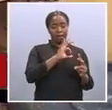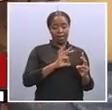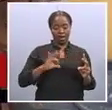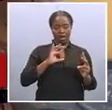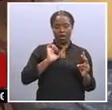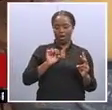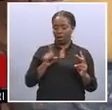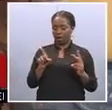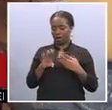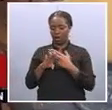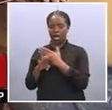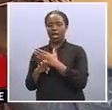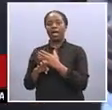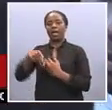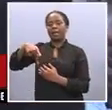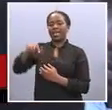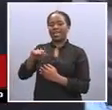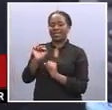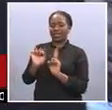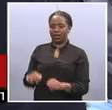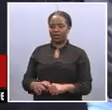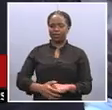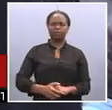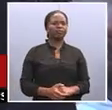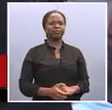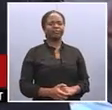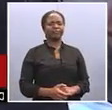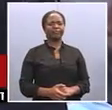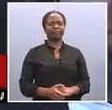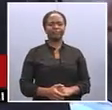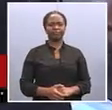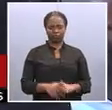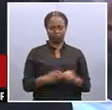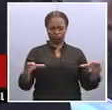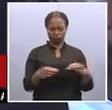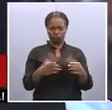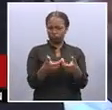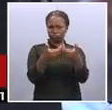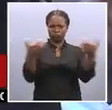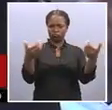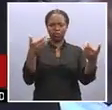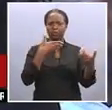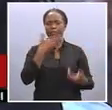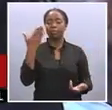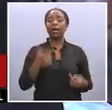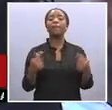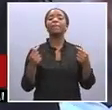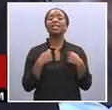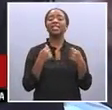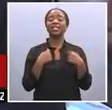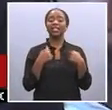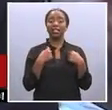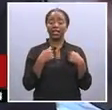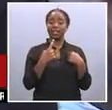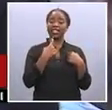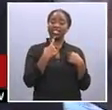her through his PA. There is no division in the council. The fact of the matter that I tell the people of South